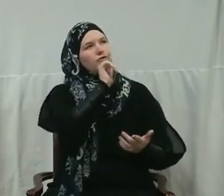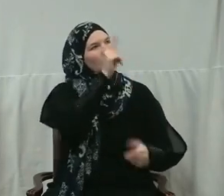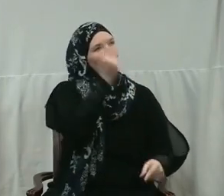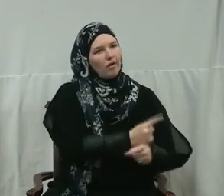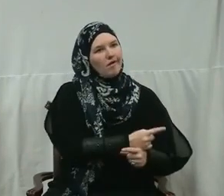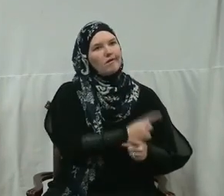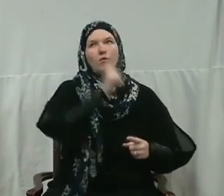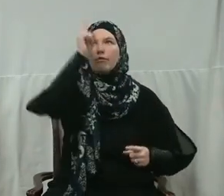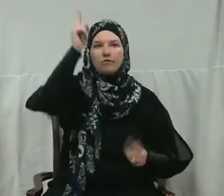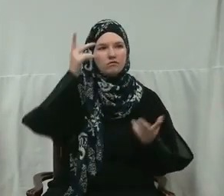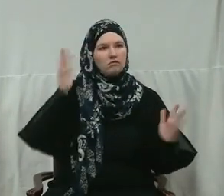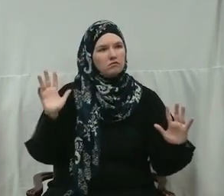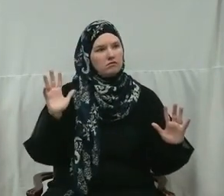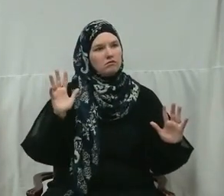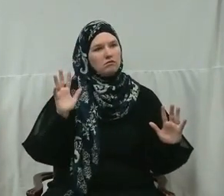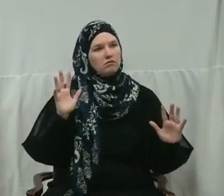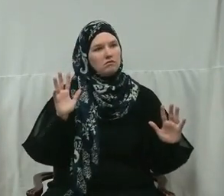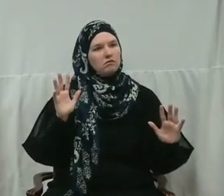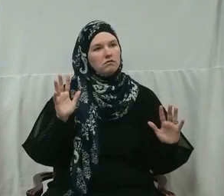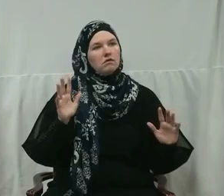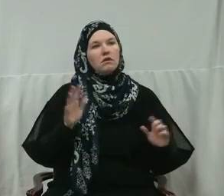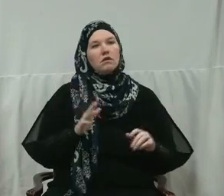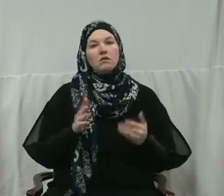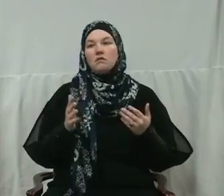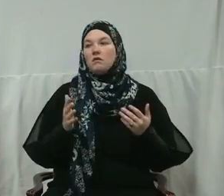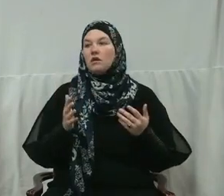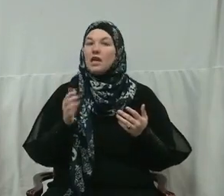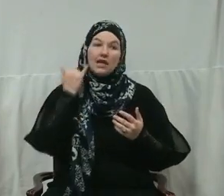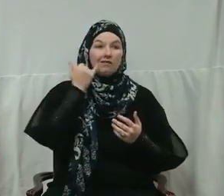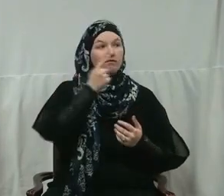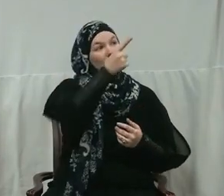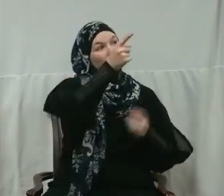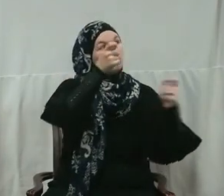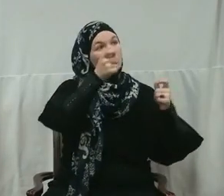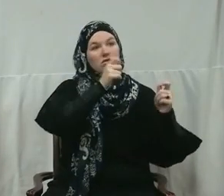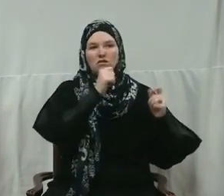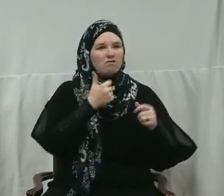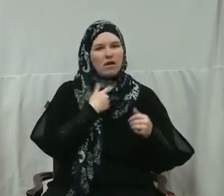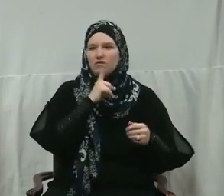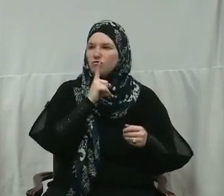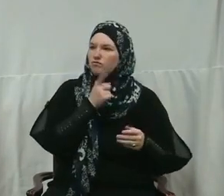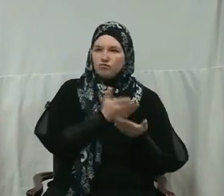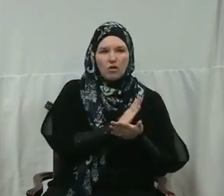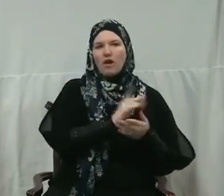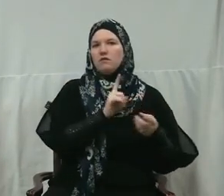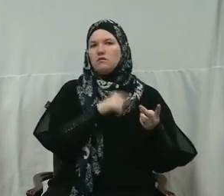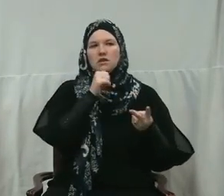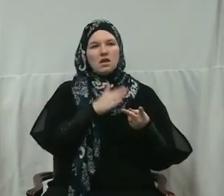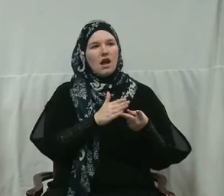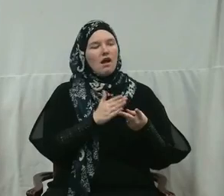limits, doesn't know respect, doesn't have laws, and doesn't abide by anything. Limitless